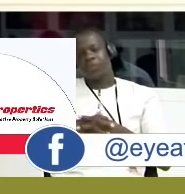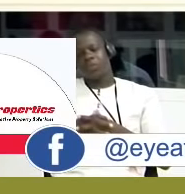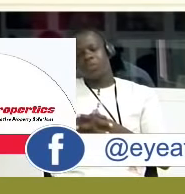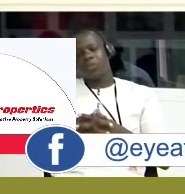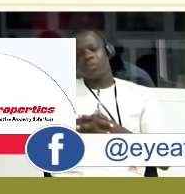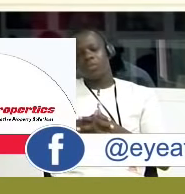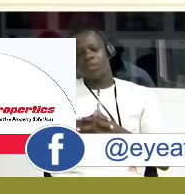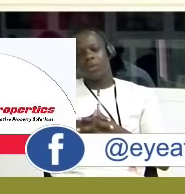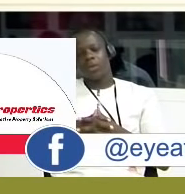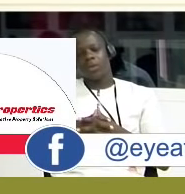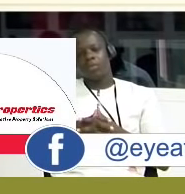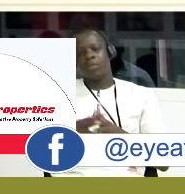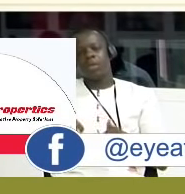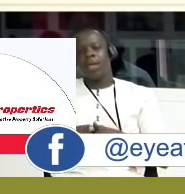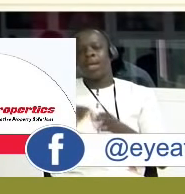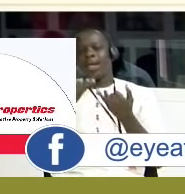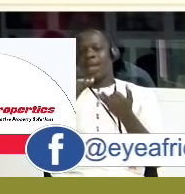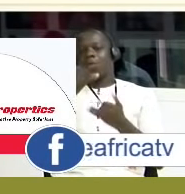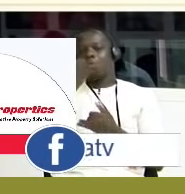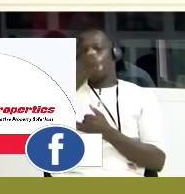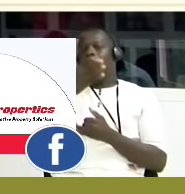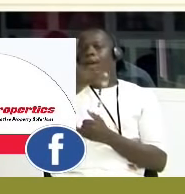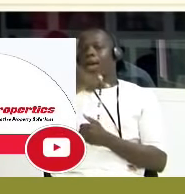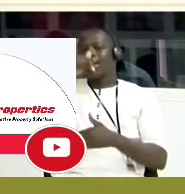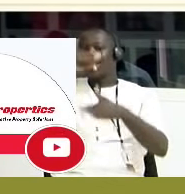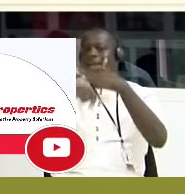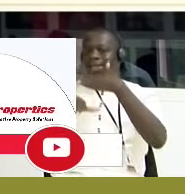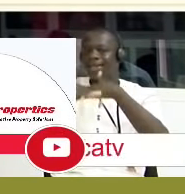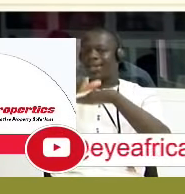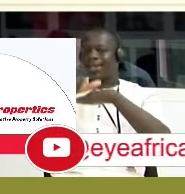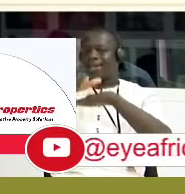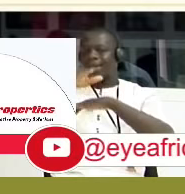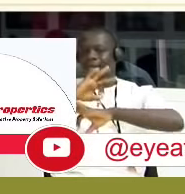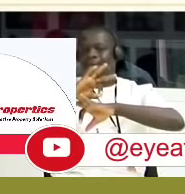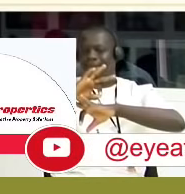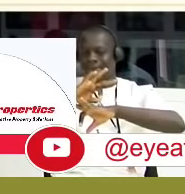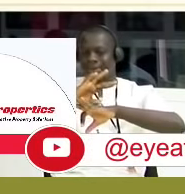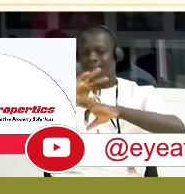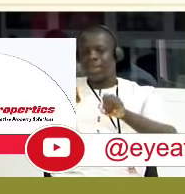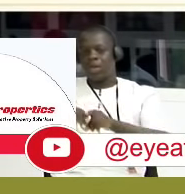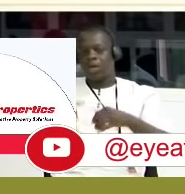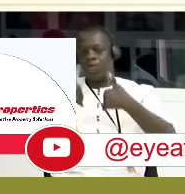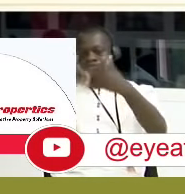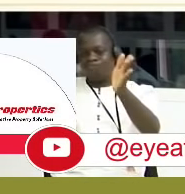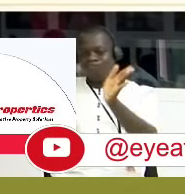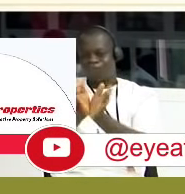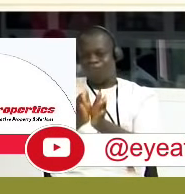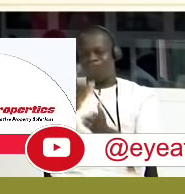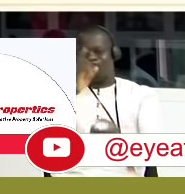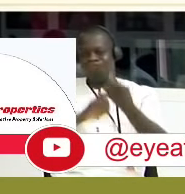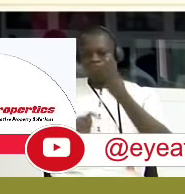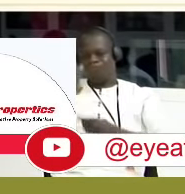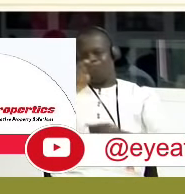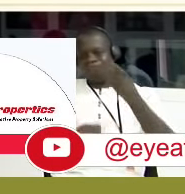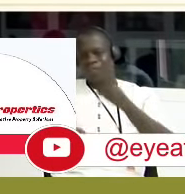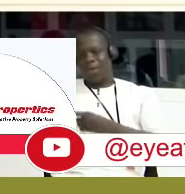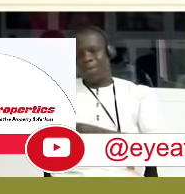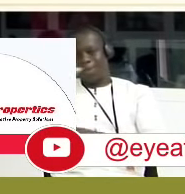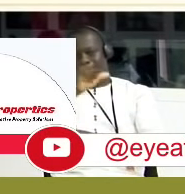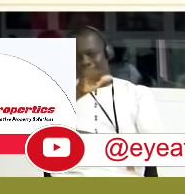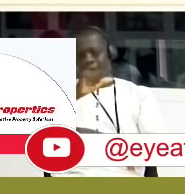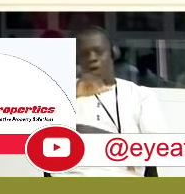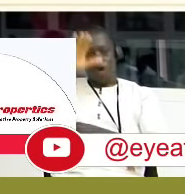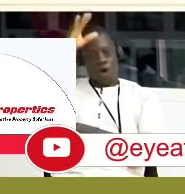in the interest of the service, you are reinstated as Commissioner of Police Grade 12